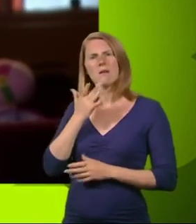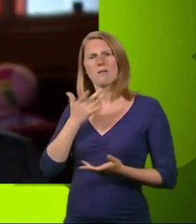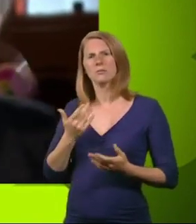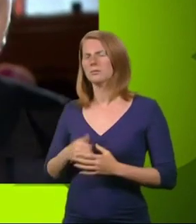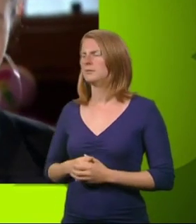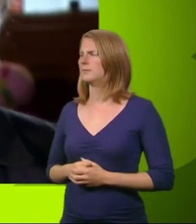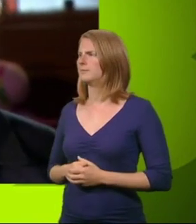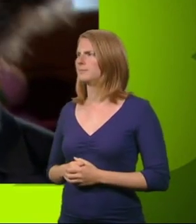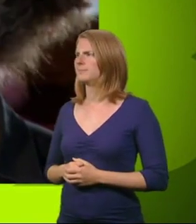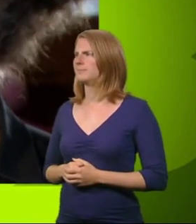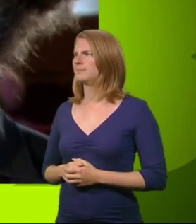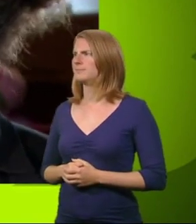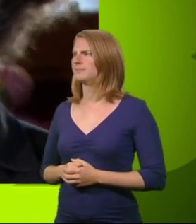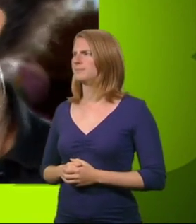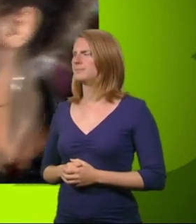fault.